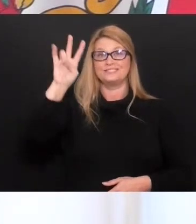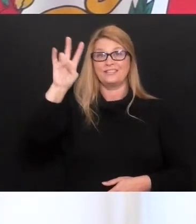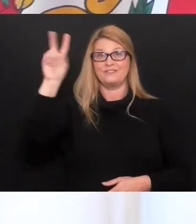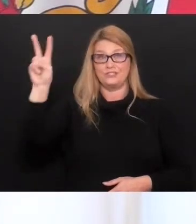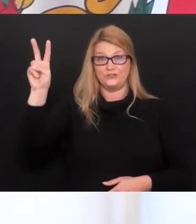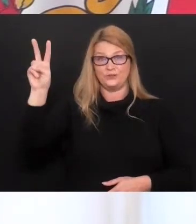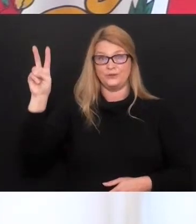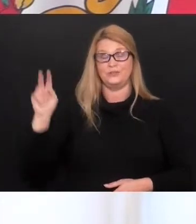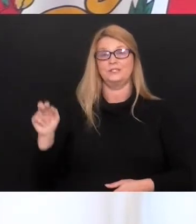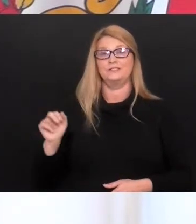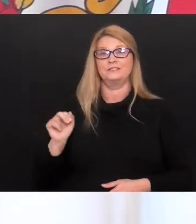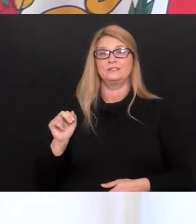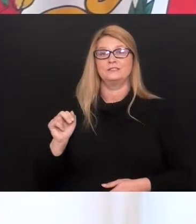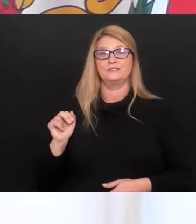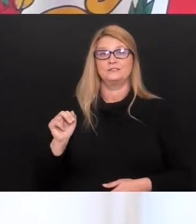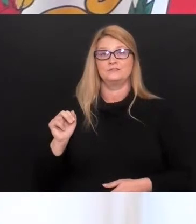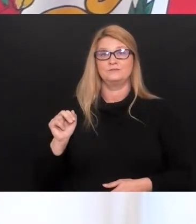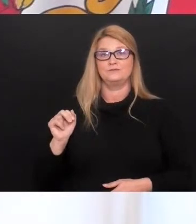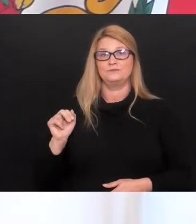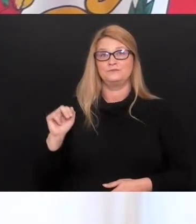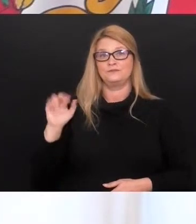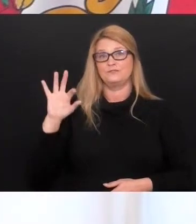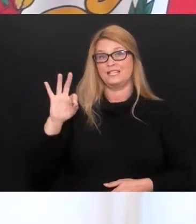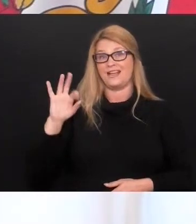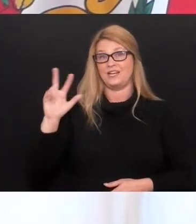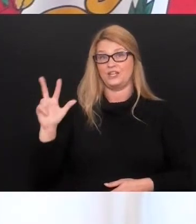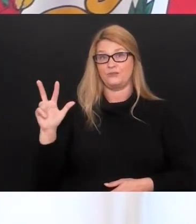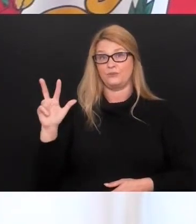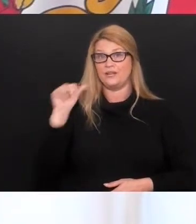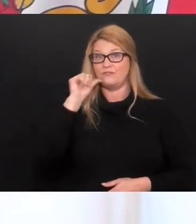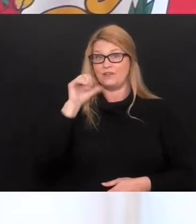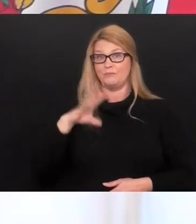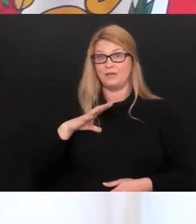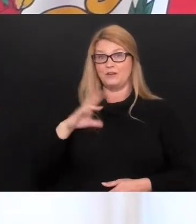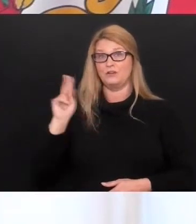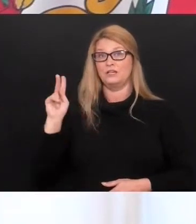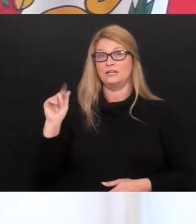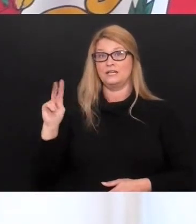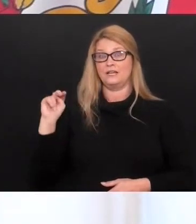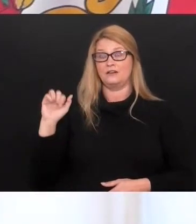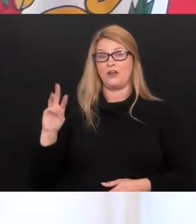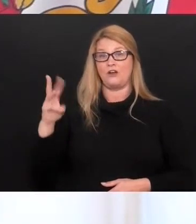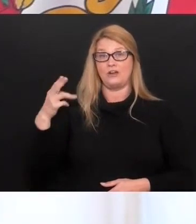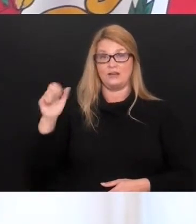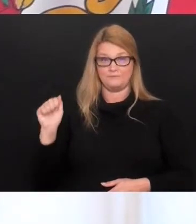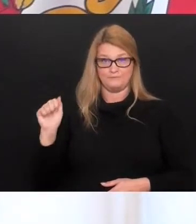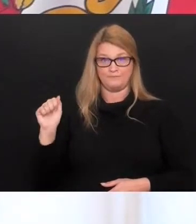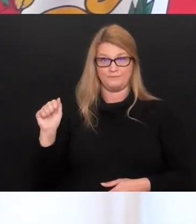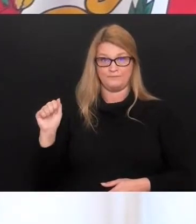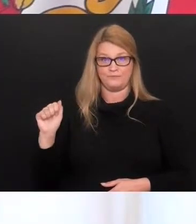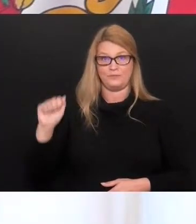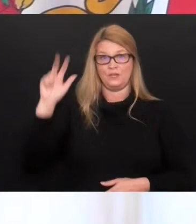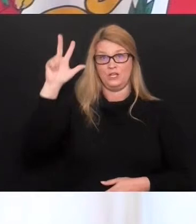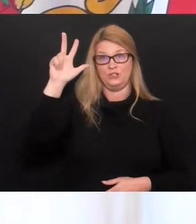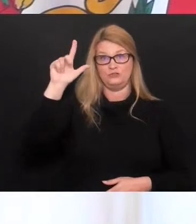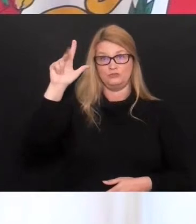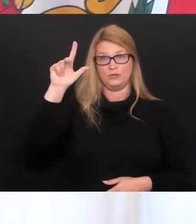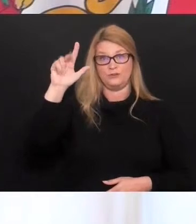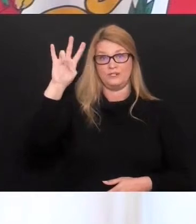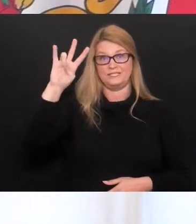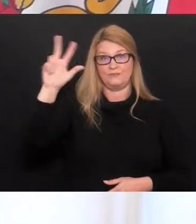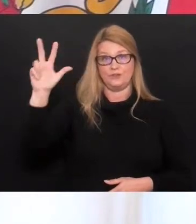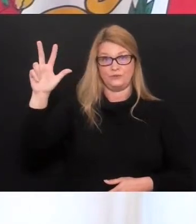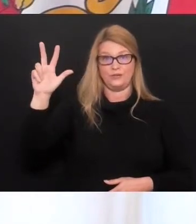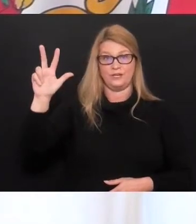2,372nd death, a 93-year-old female from Kanawha County. Our